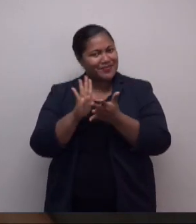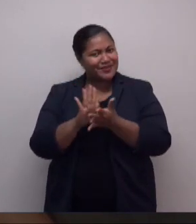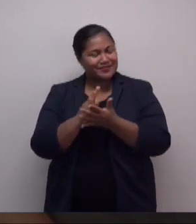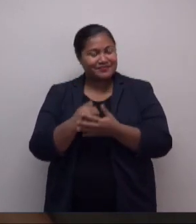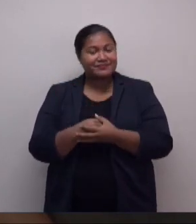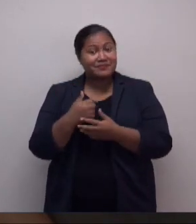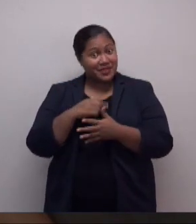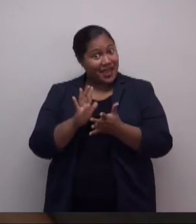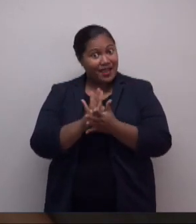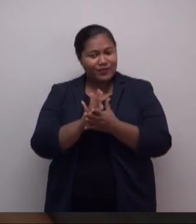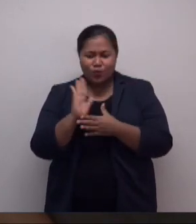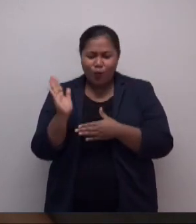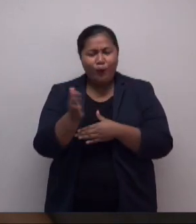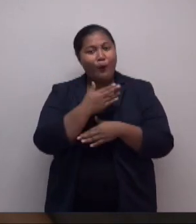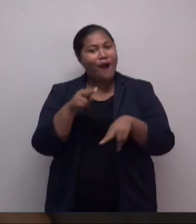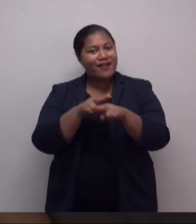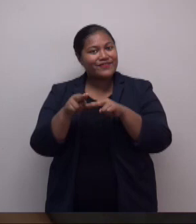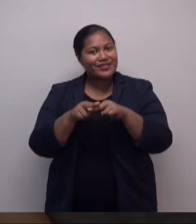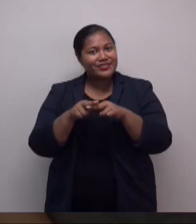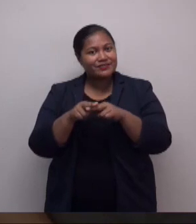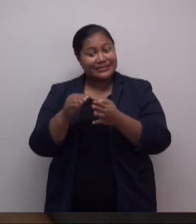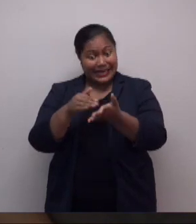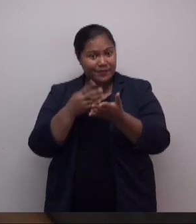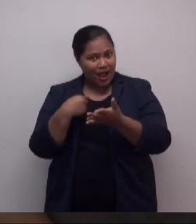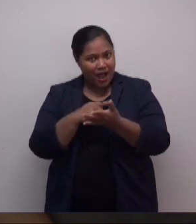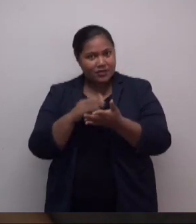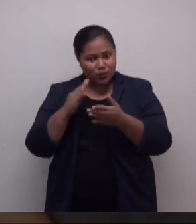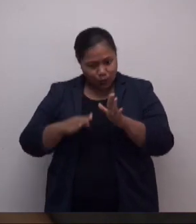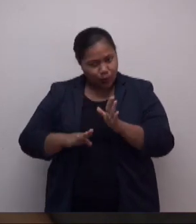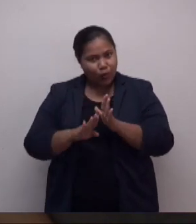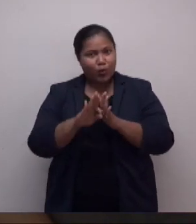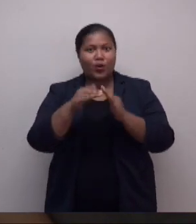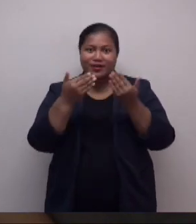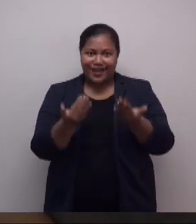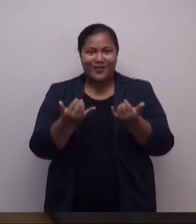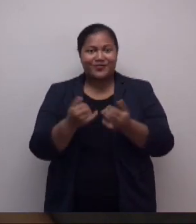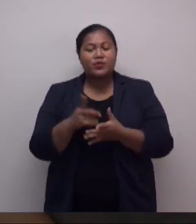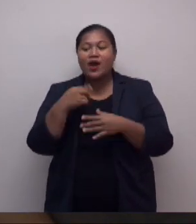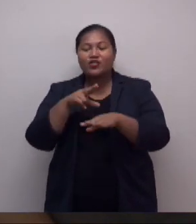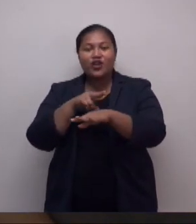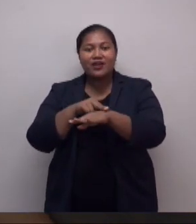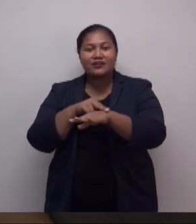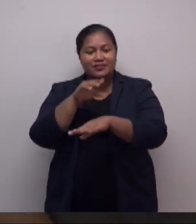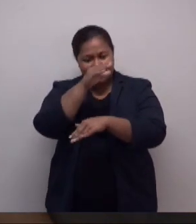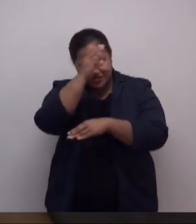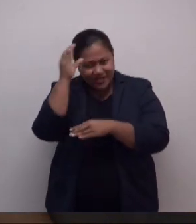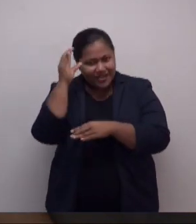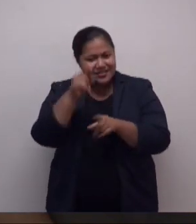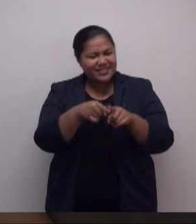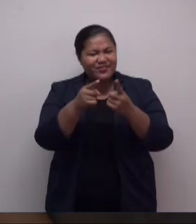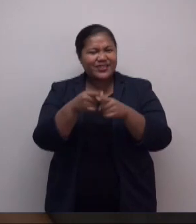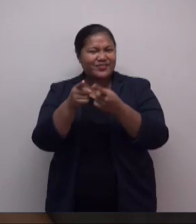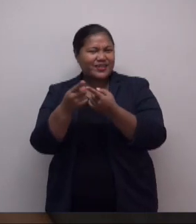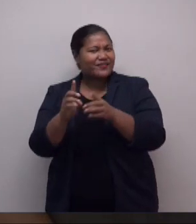Grateful to every Fijian who helped get us here, to our doctors, to our nurses, and members of our disciplined